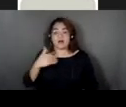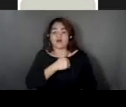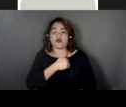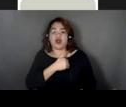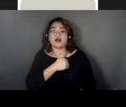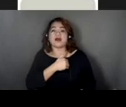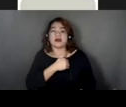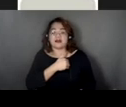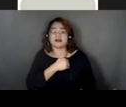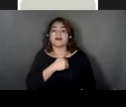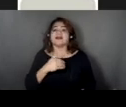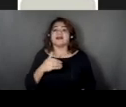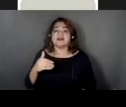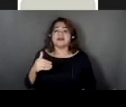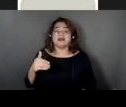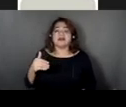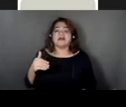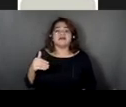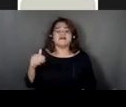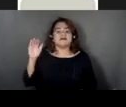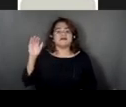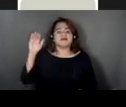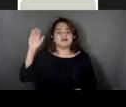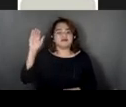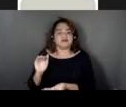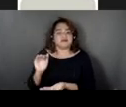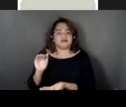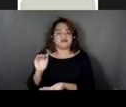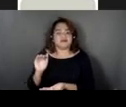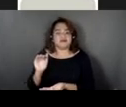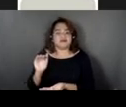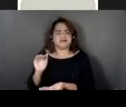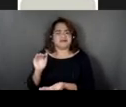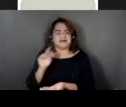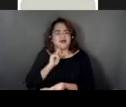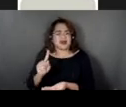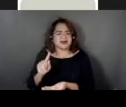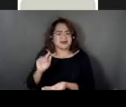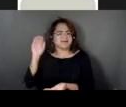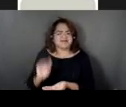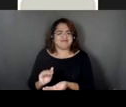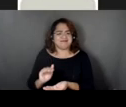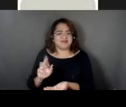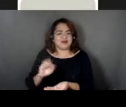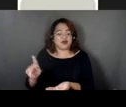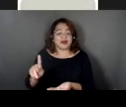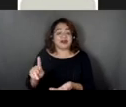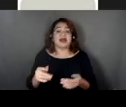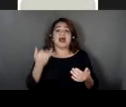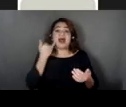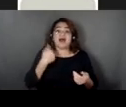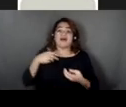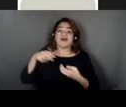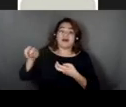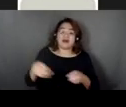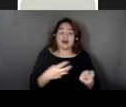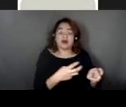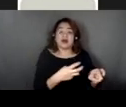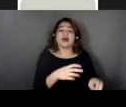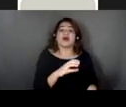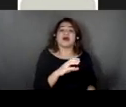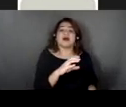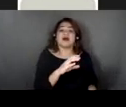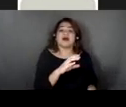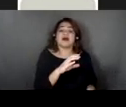cis women. And again, I think you would benefit from having somebody really tease out what is your family history and